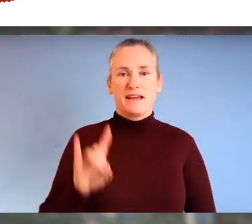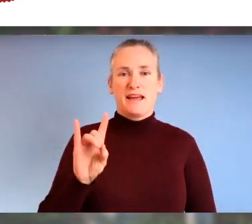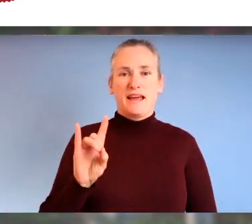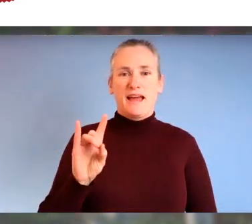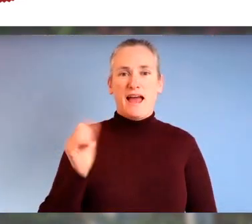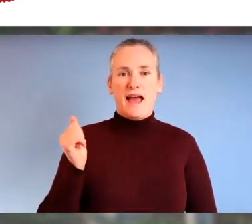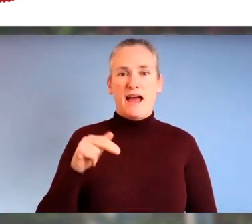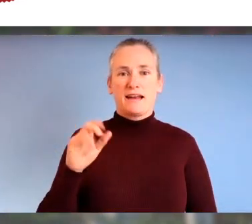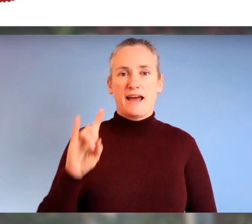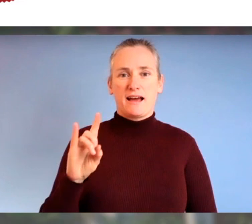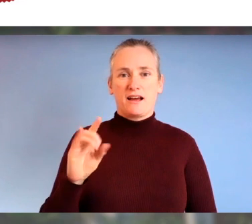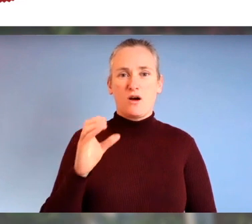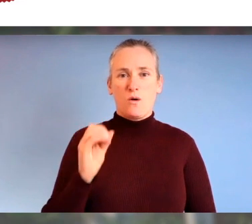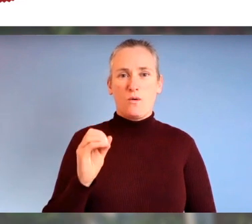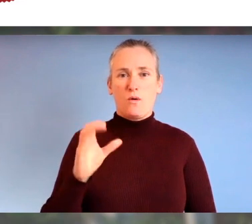Hannah O'Connor,